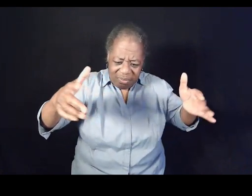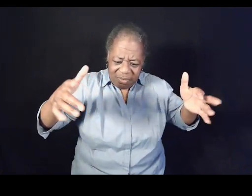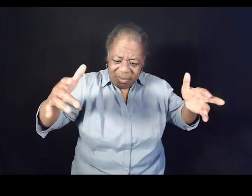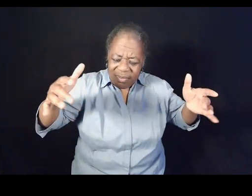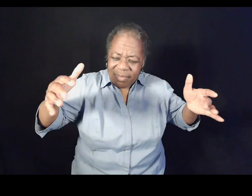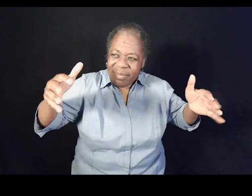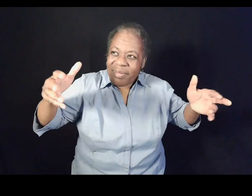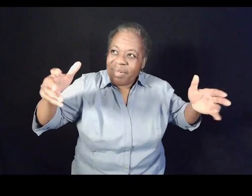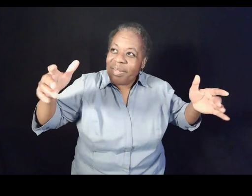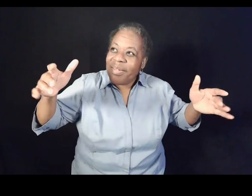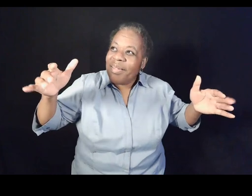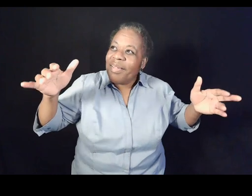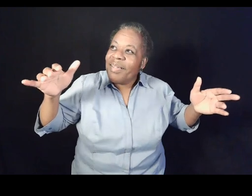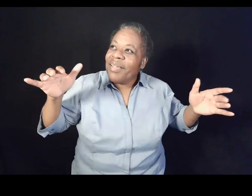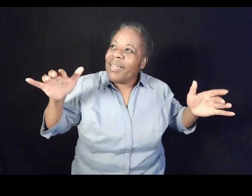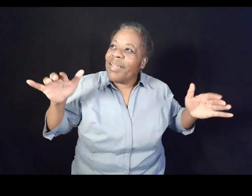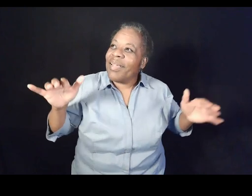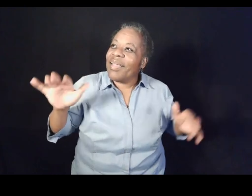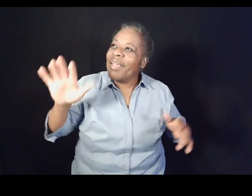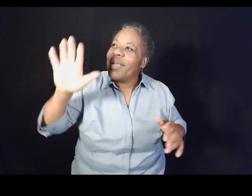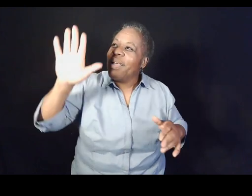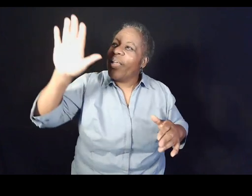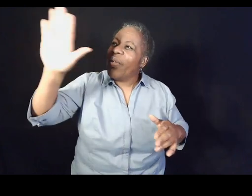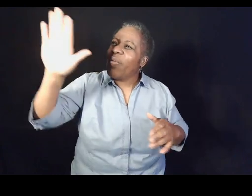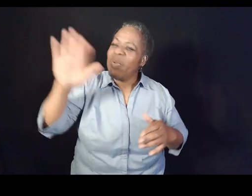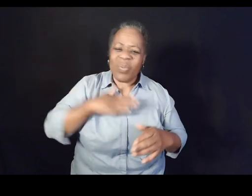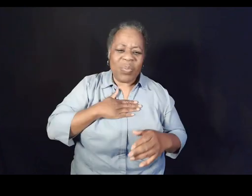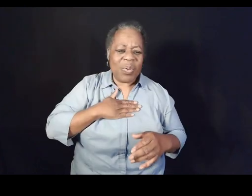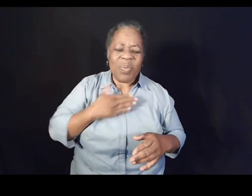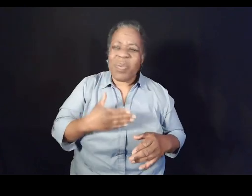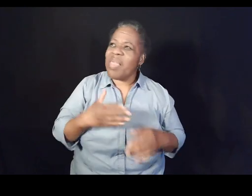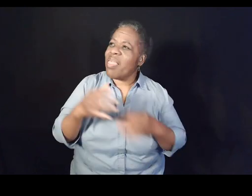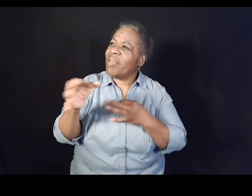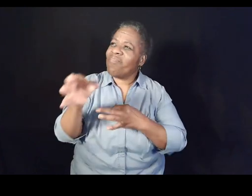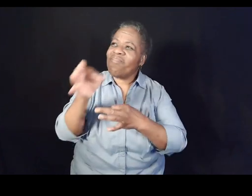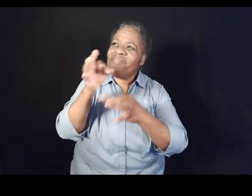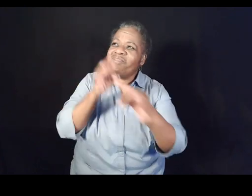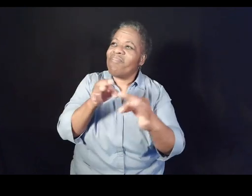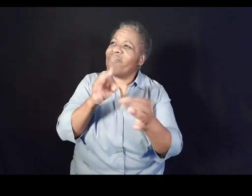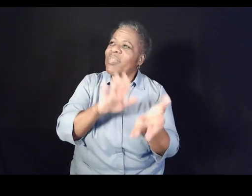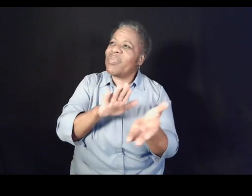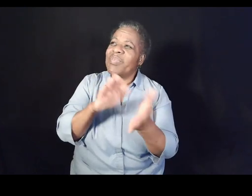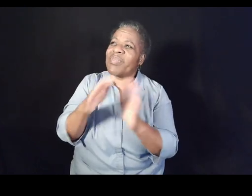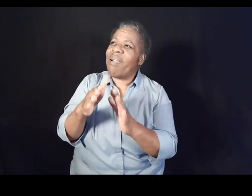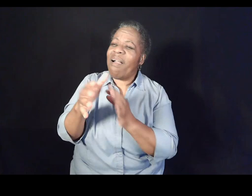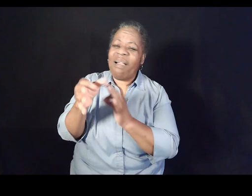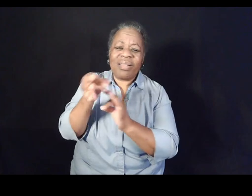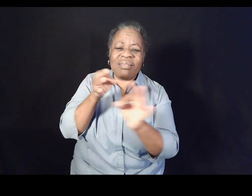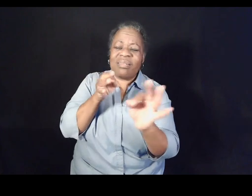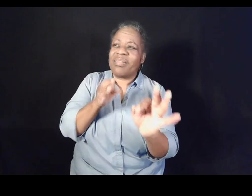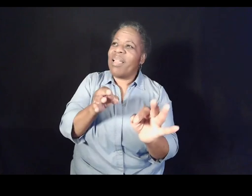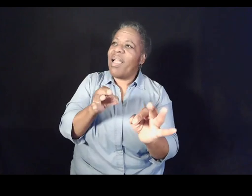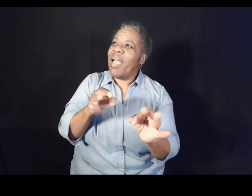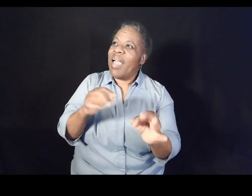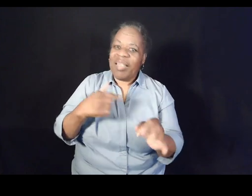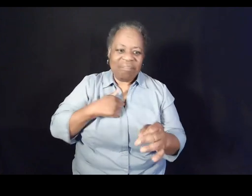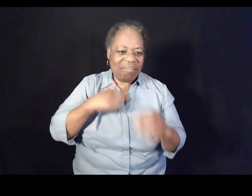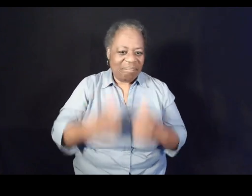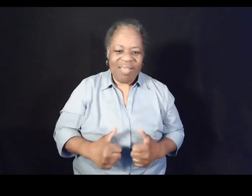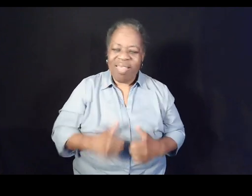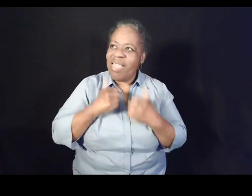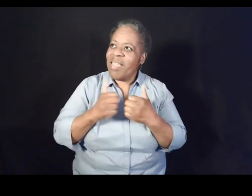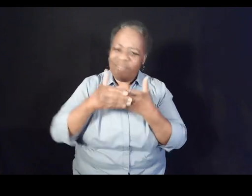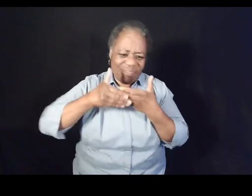Where you lost your life so I could find it here. If